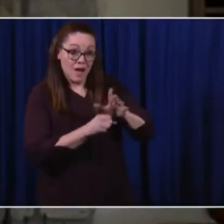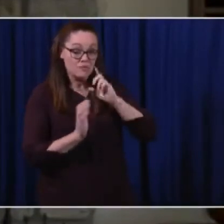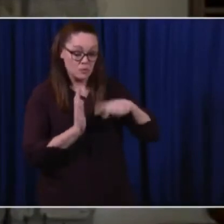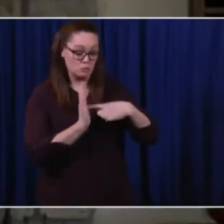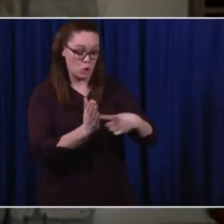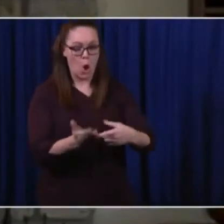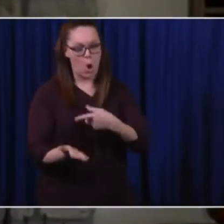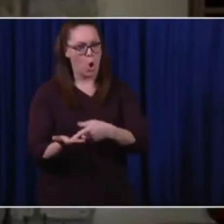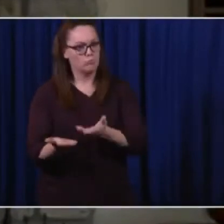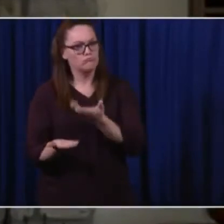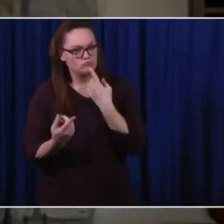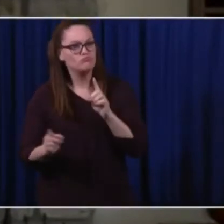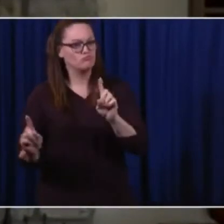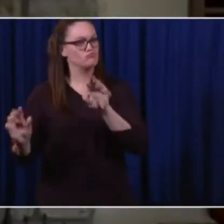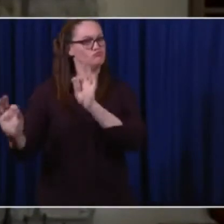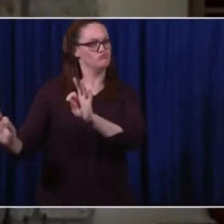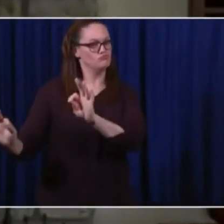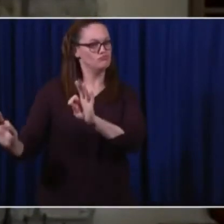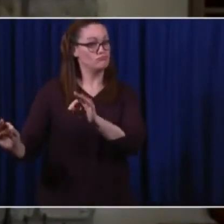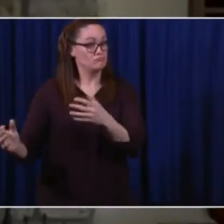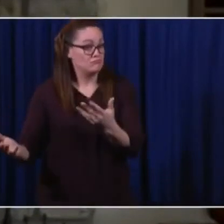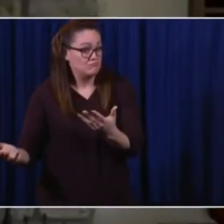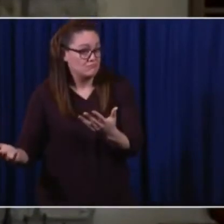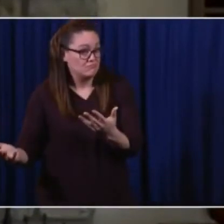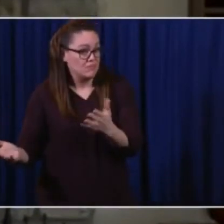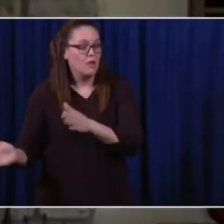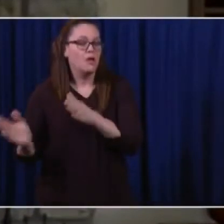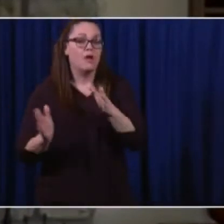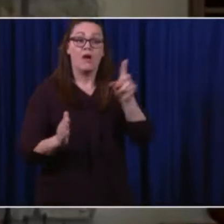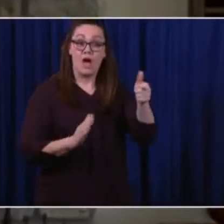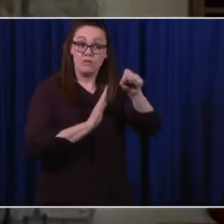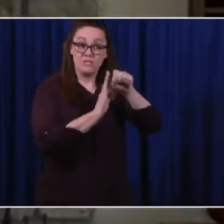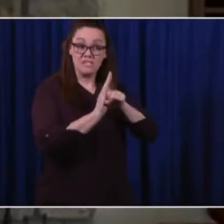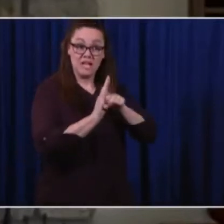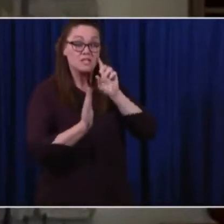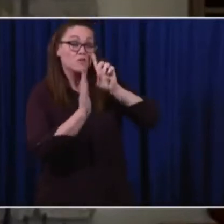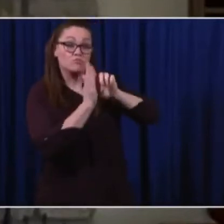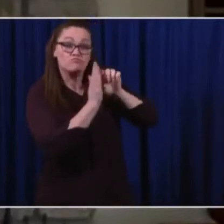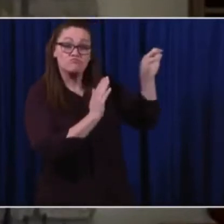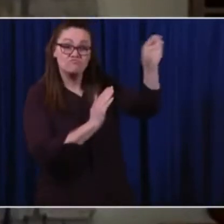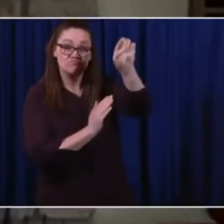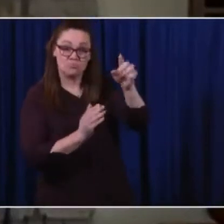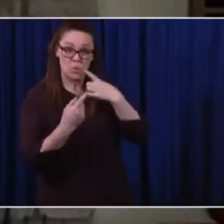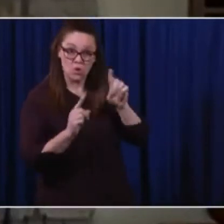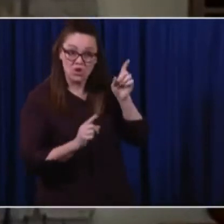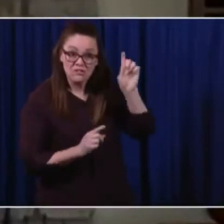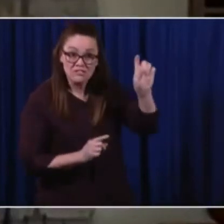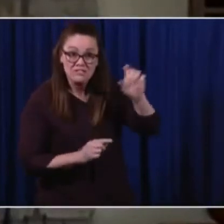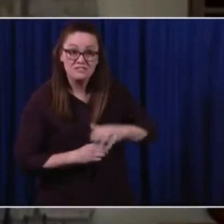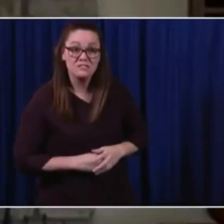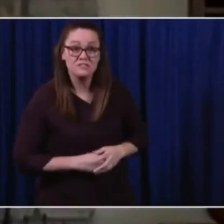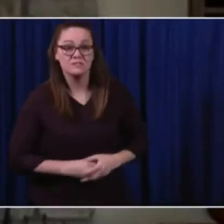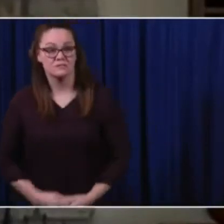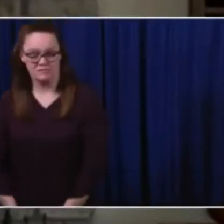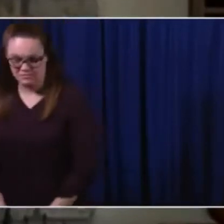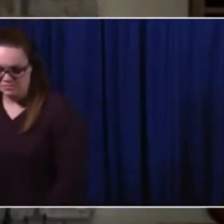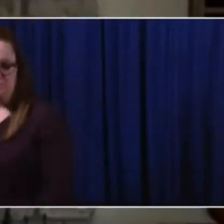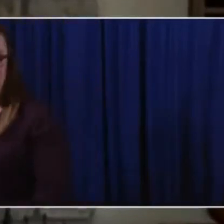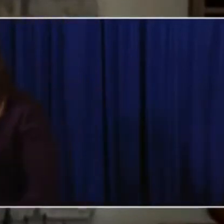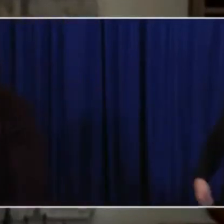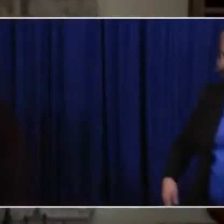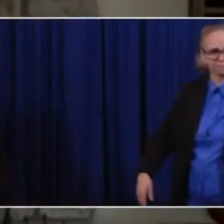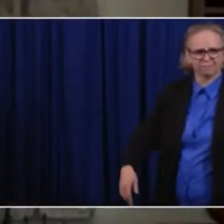And do you know whether this has been tried in other states and what the success rate has been? Yeah, I've seen that some states have looked at curfew. I don't